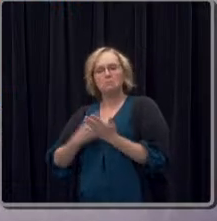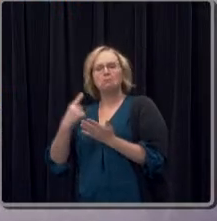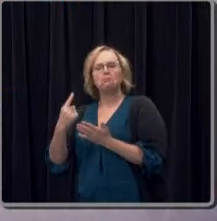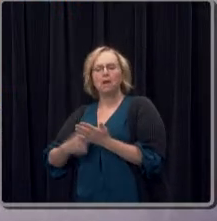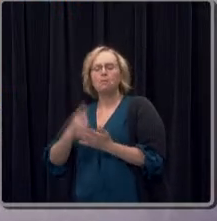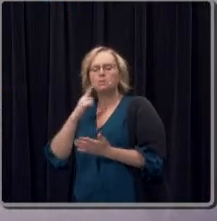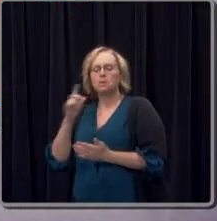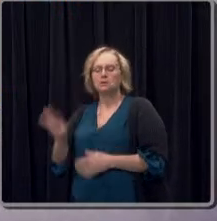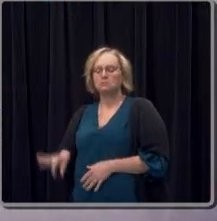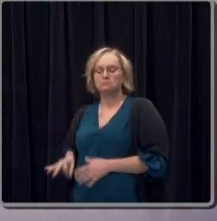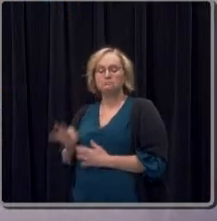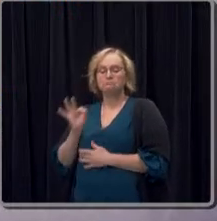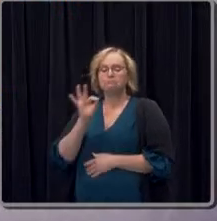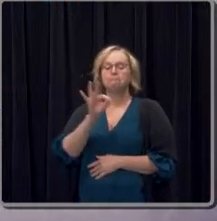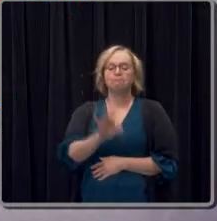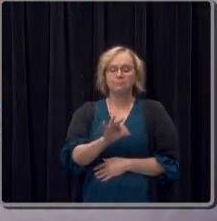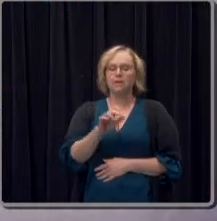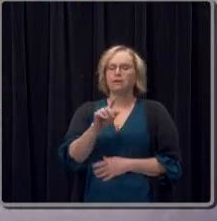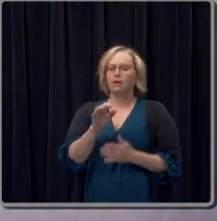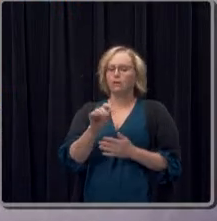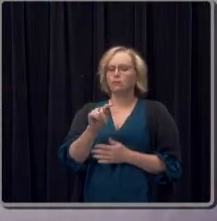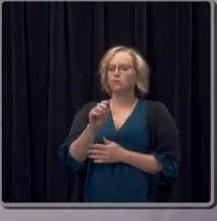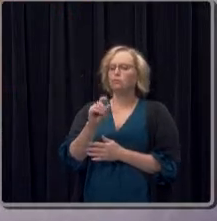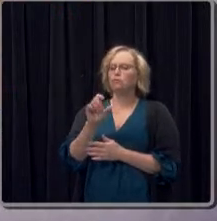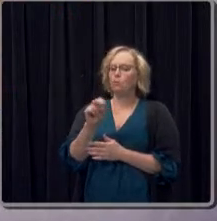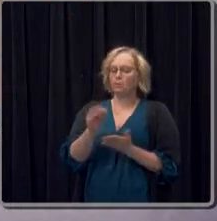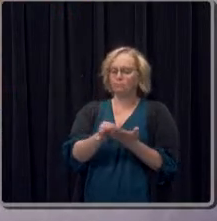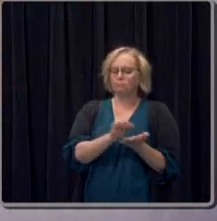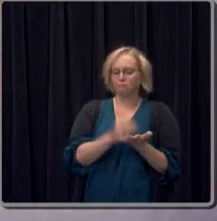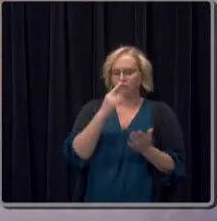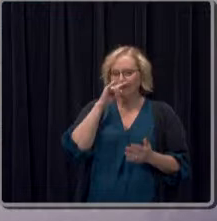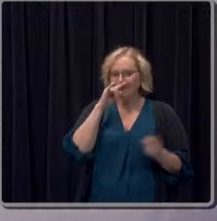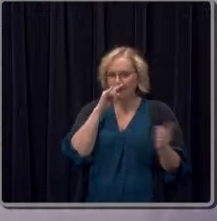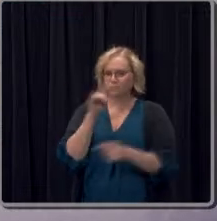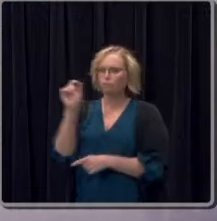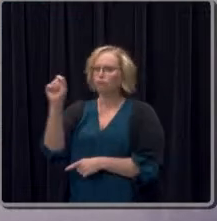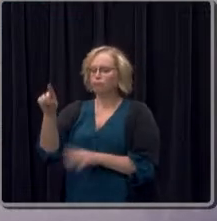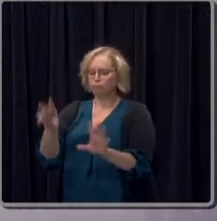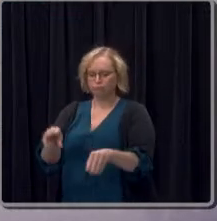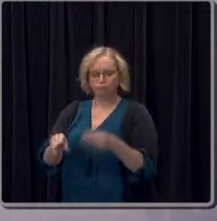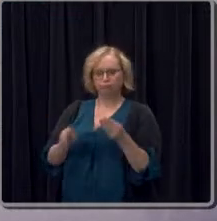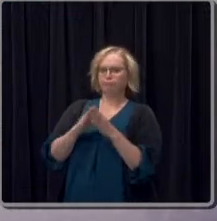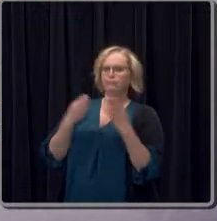out. And then kids get to pick out a book.